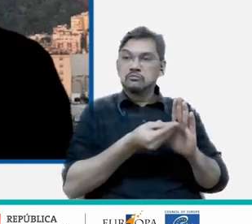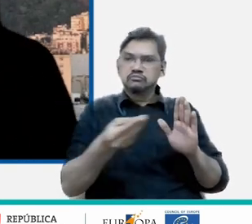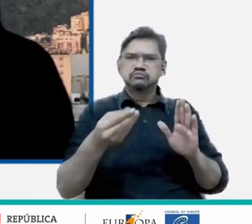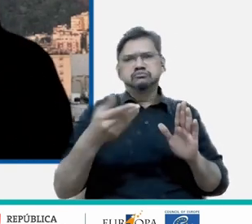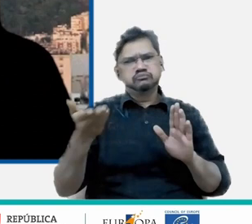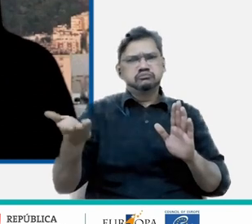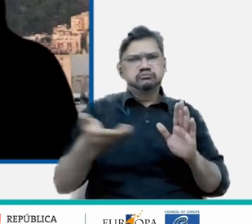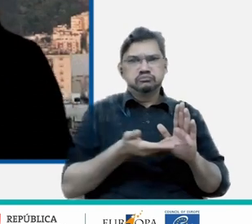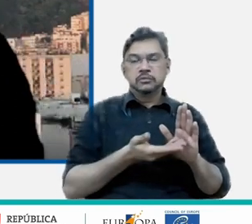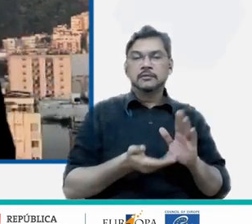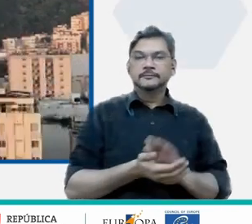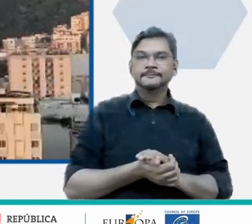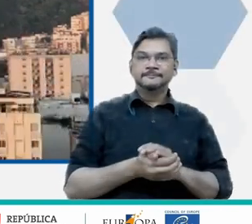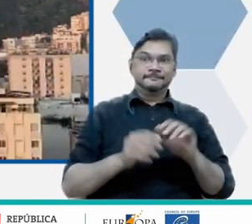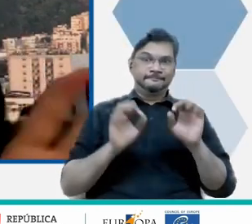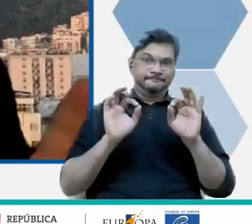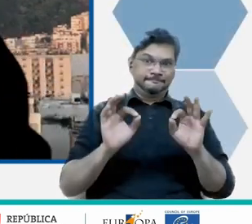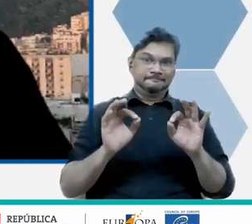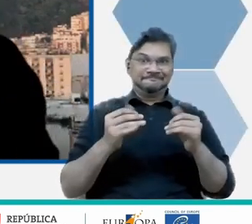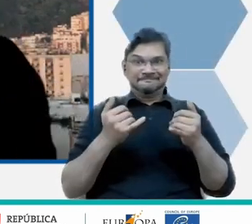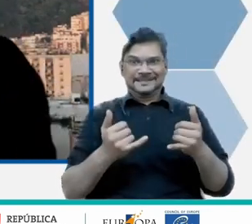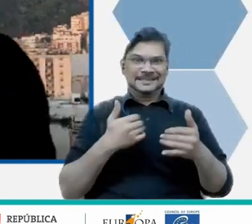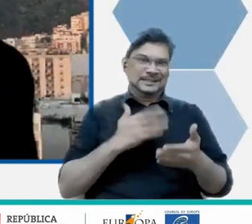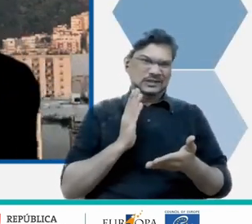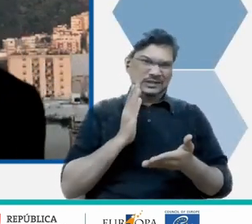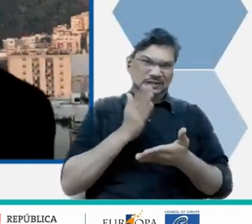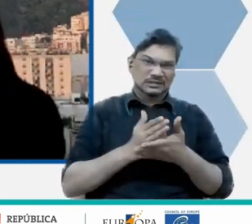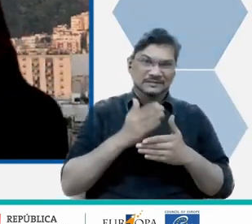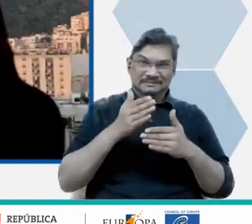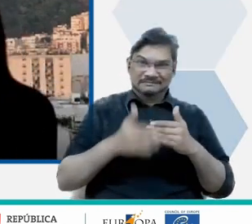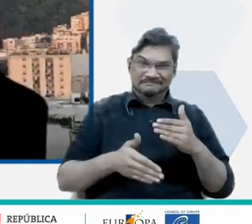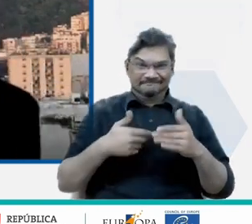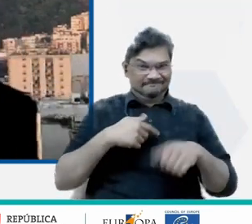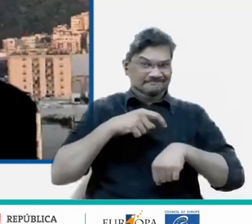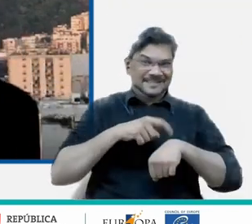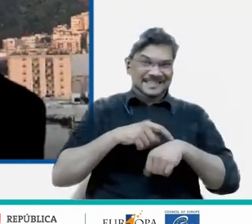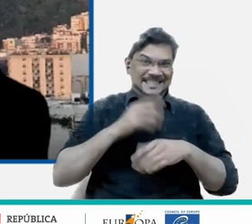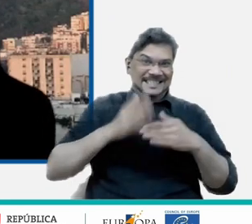I'm going to stop now because I think I'm out of my time. Thank you.